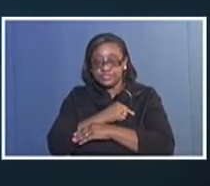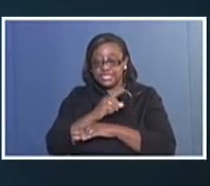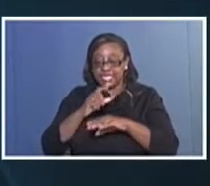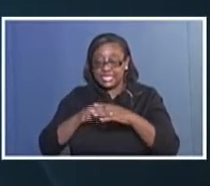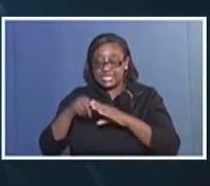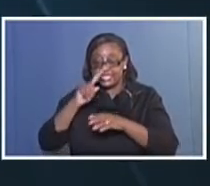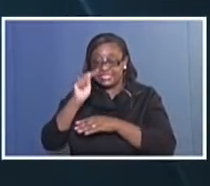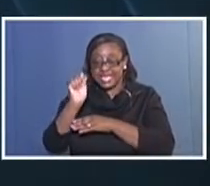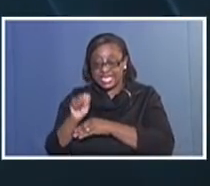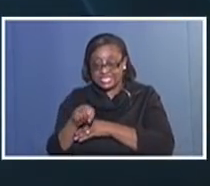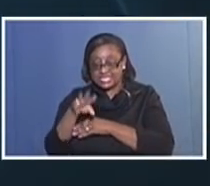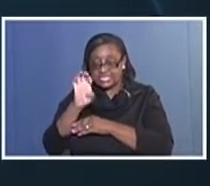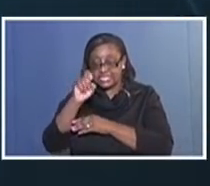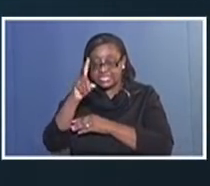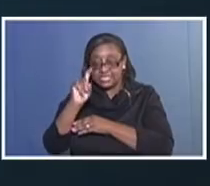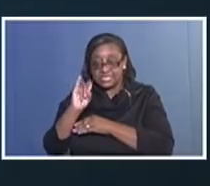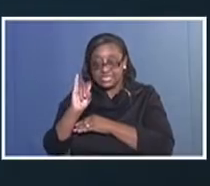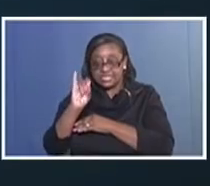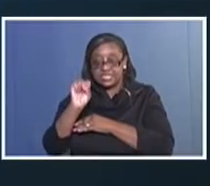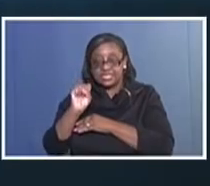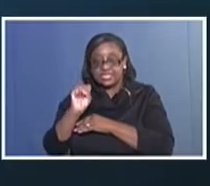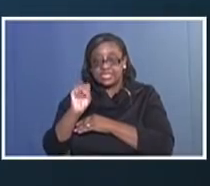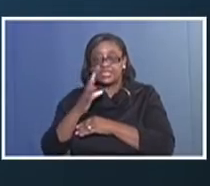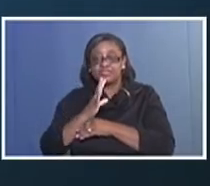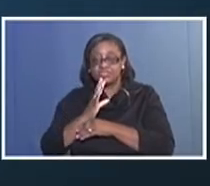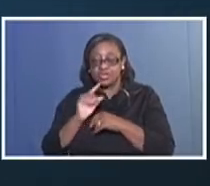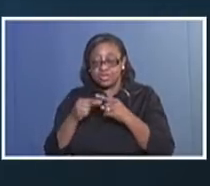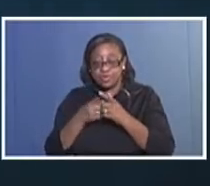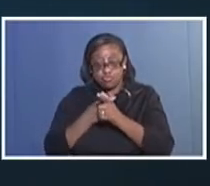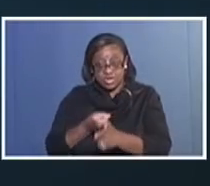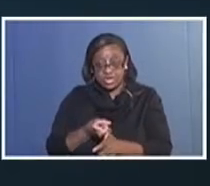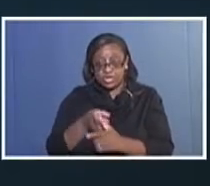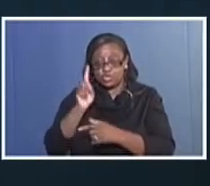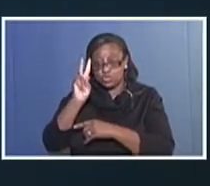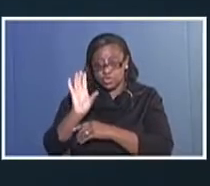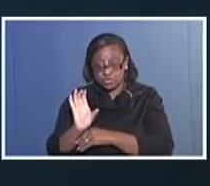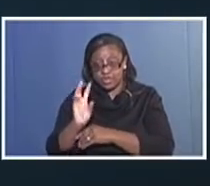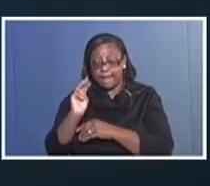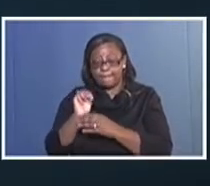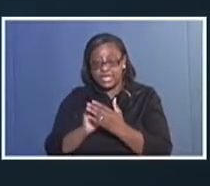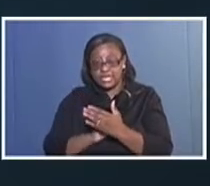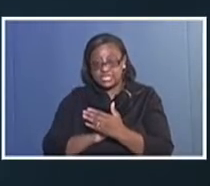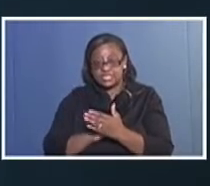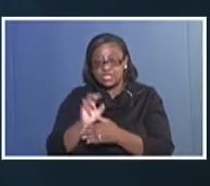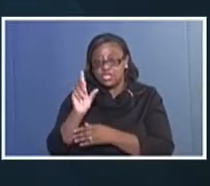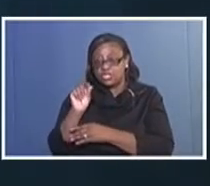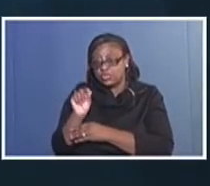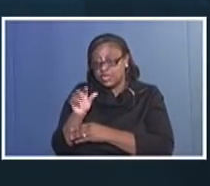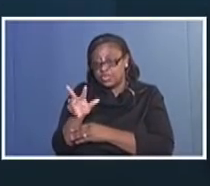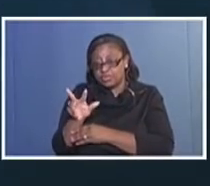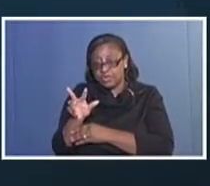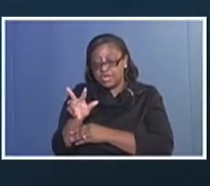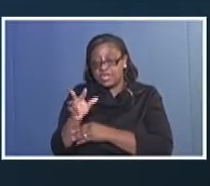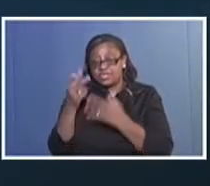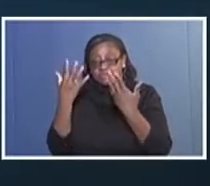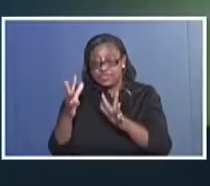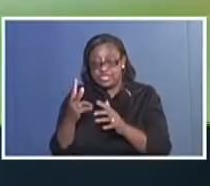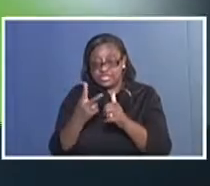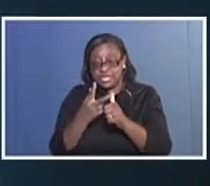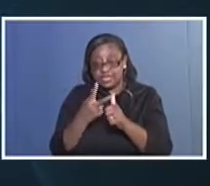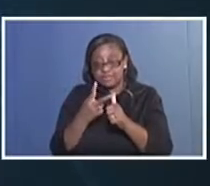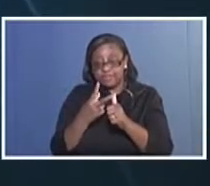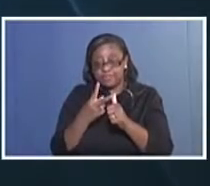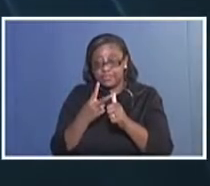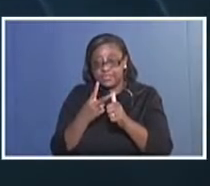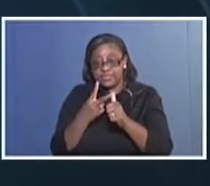Texas. Gaither, who ran for Adidas, competed in the 200 meters, running a season's best time of 23.32 seconds to finish second.